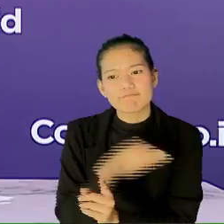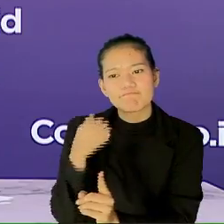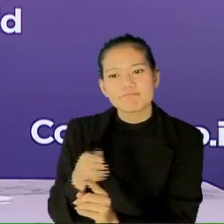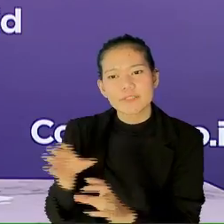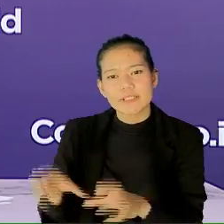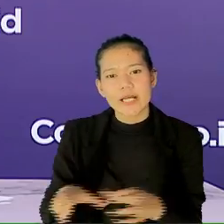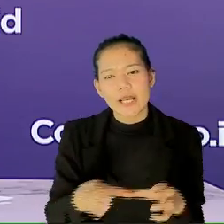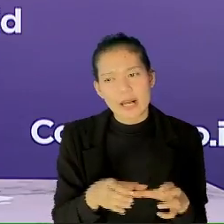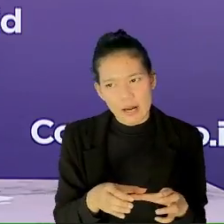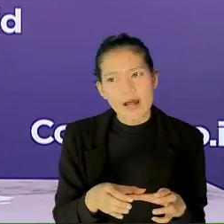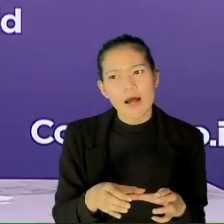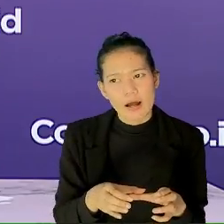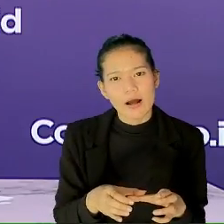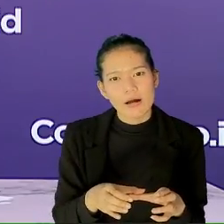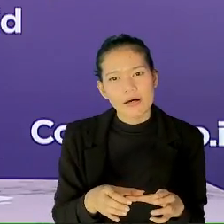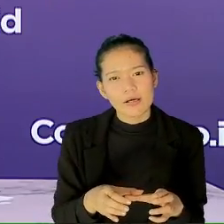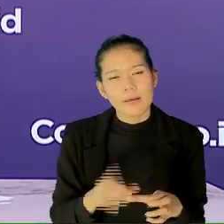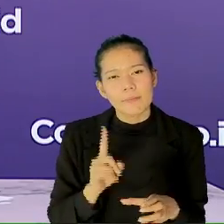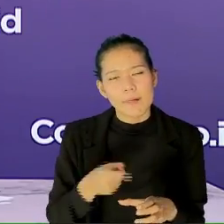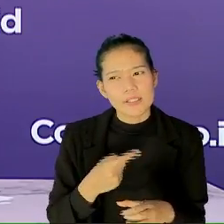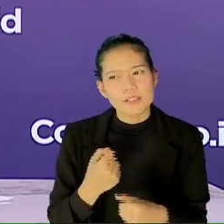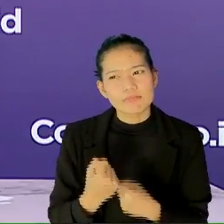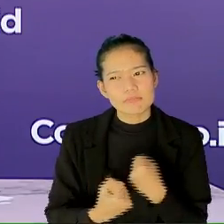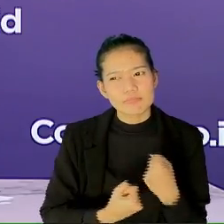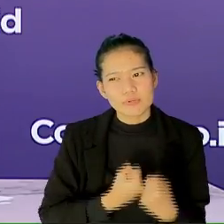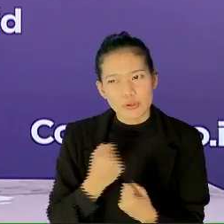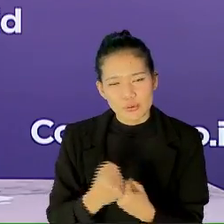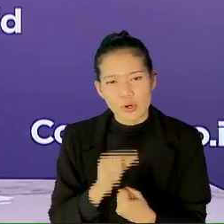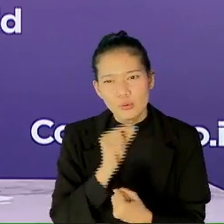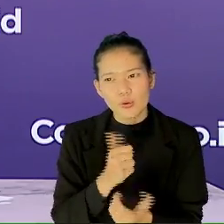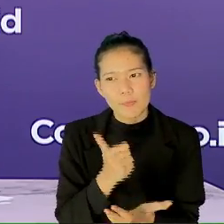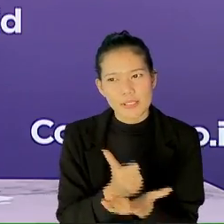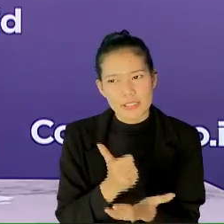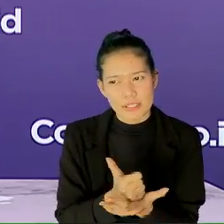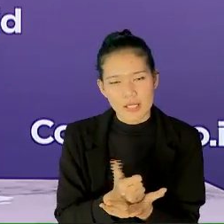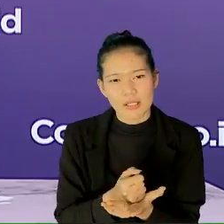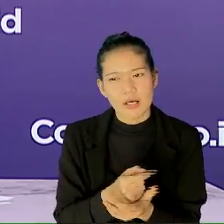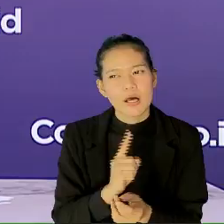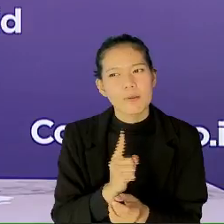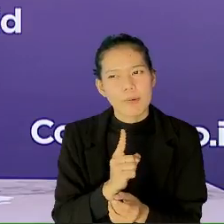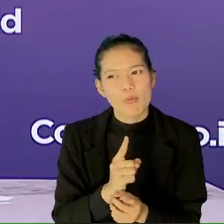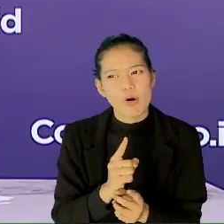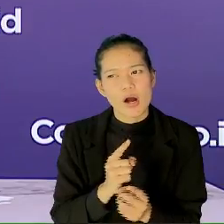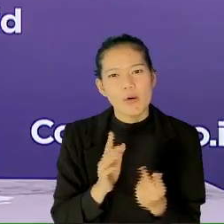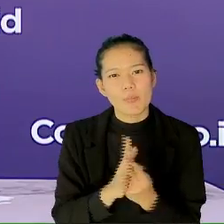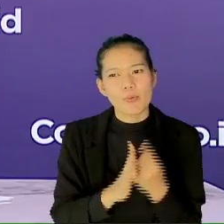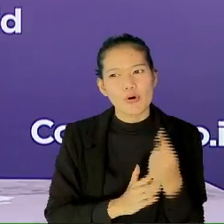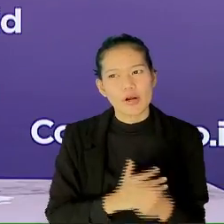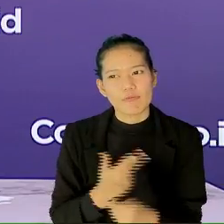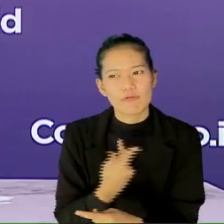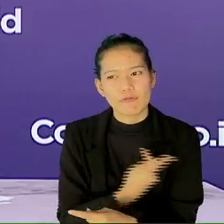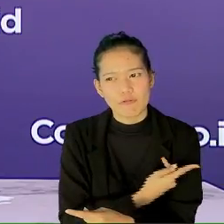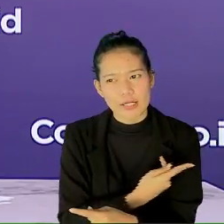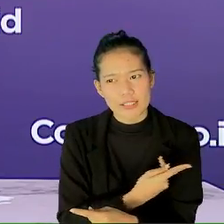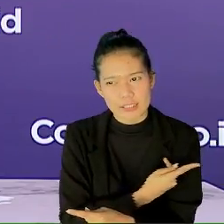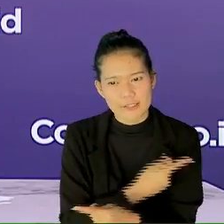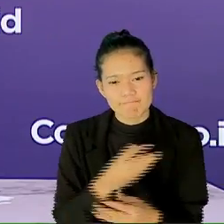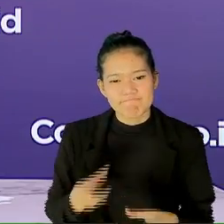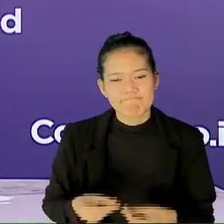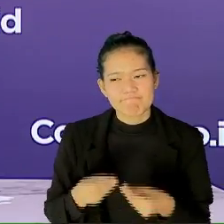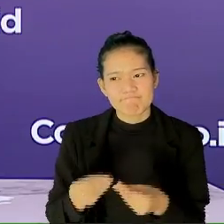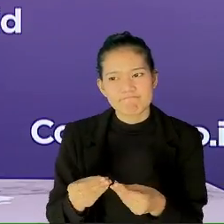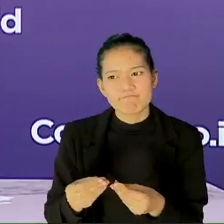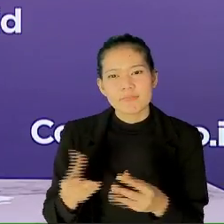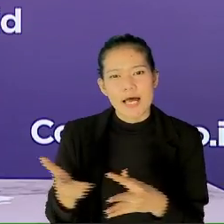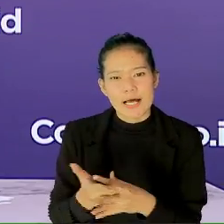we still give a lot of efforts to make sure that the vaccines should be available to